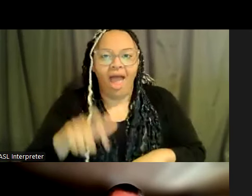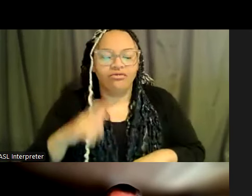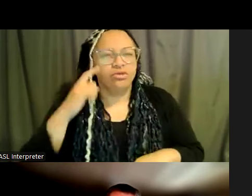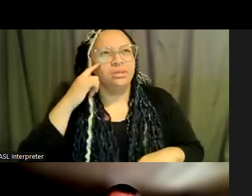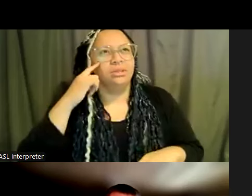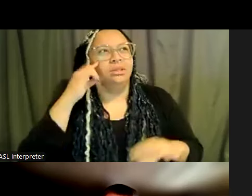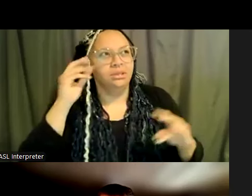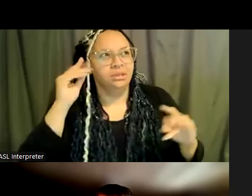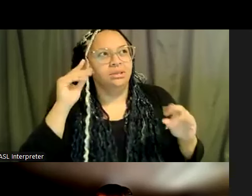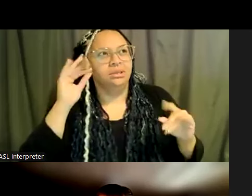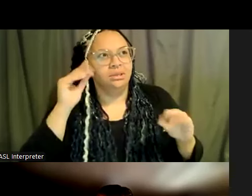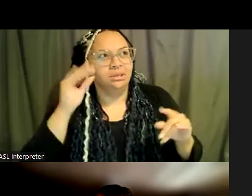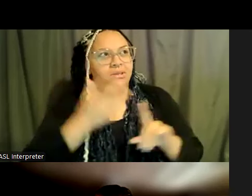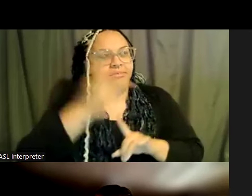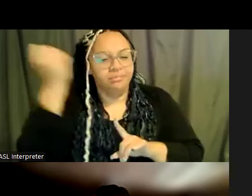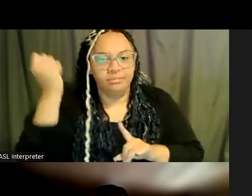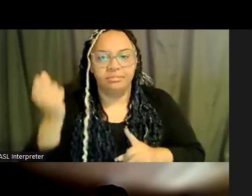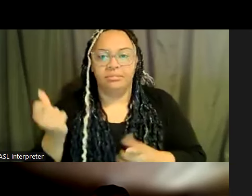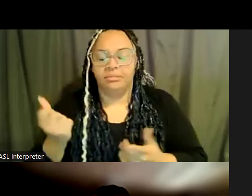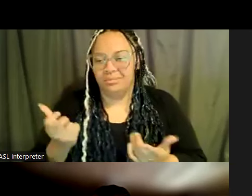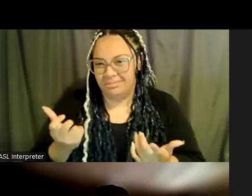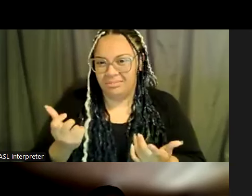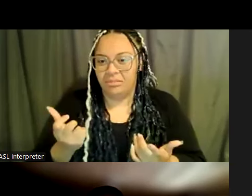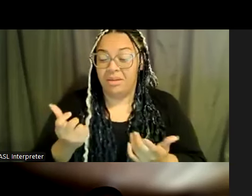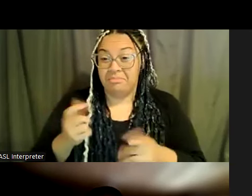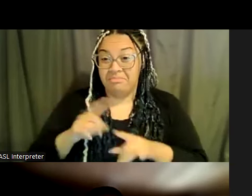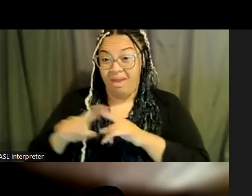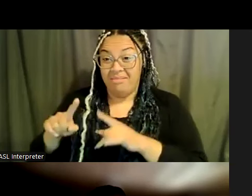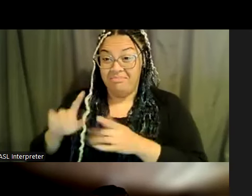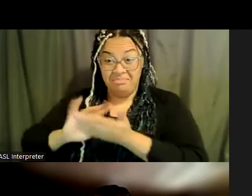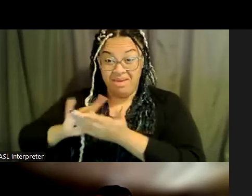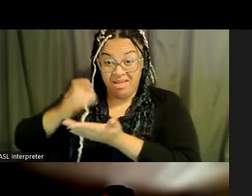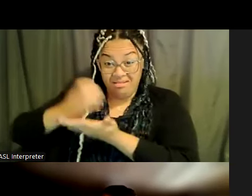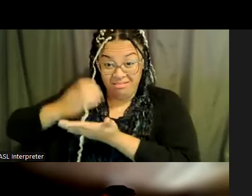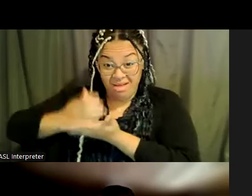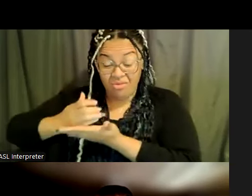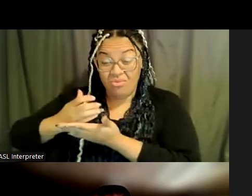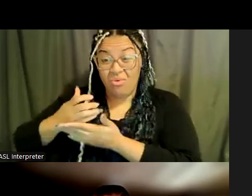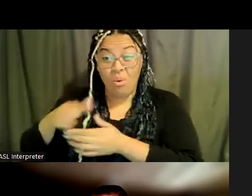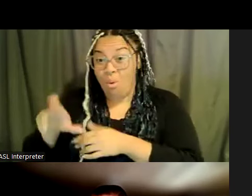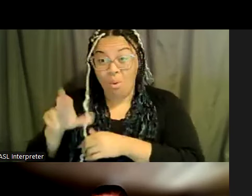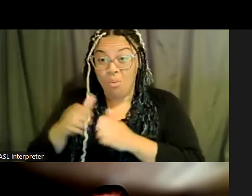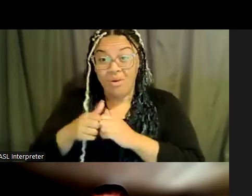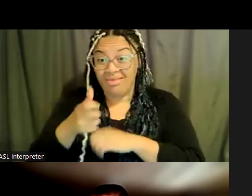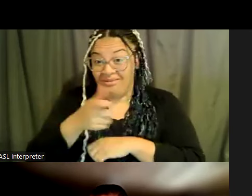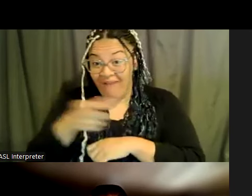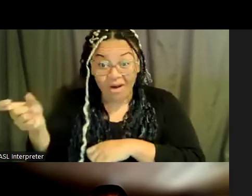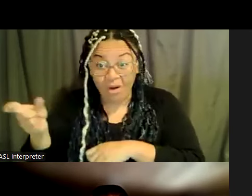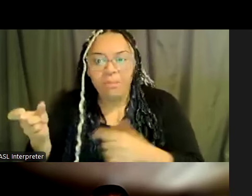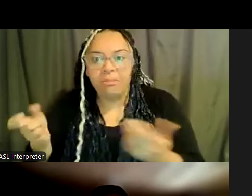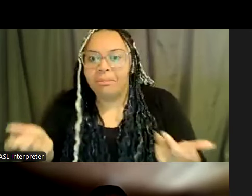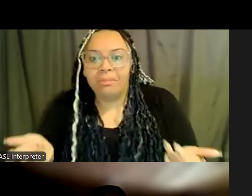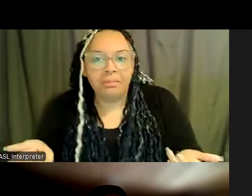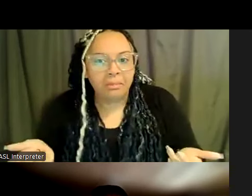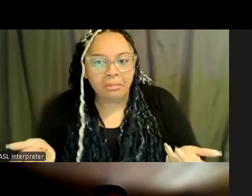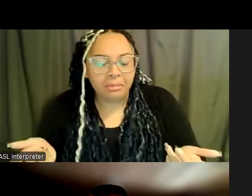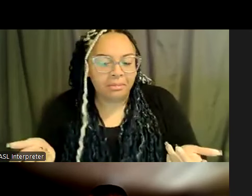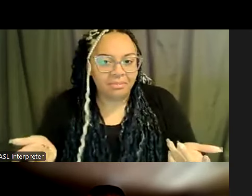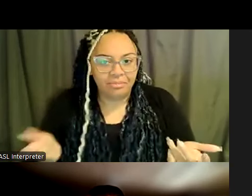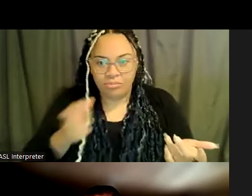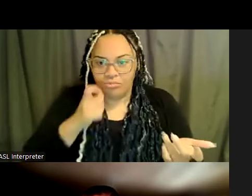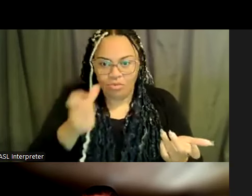suicide. Whereas with the pill, a bottle of pills, or with a firearm, there's very few actions that are